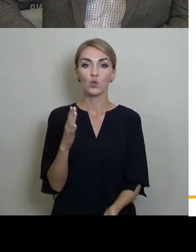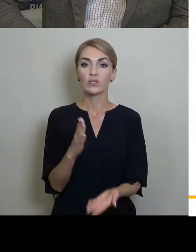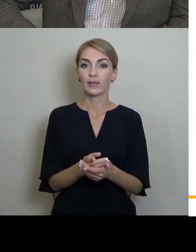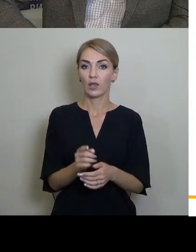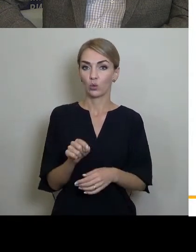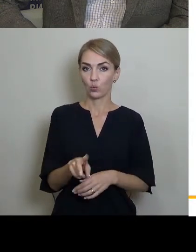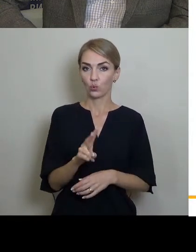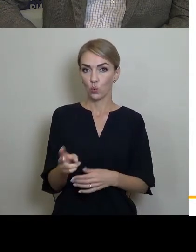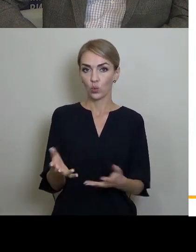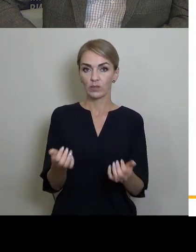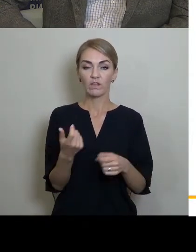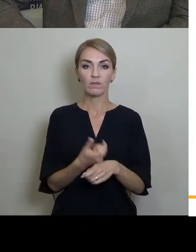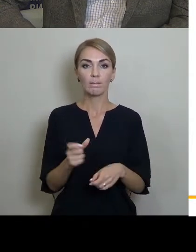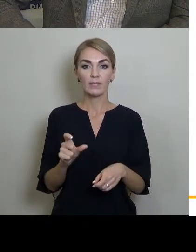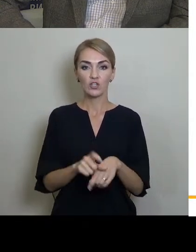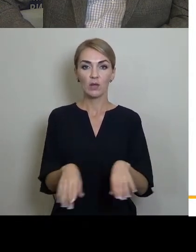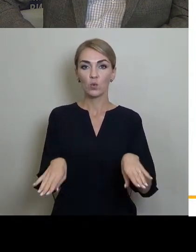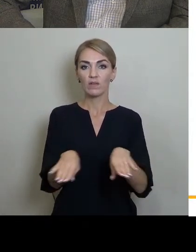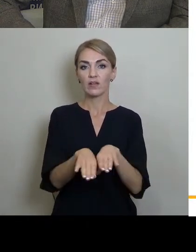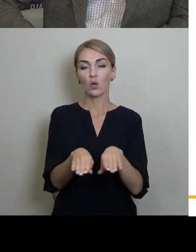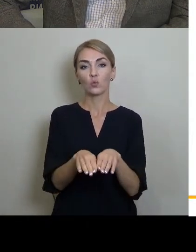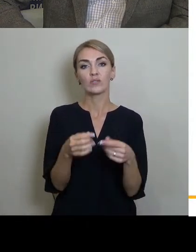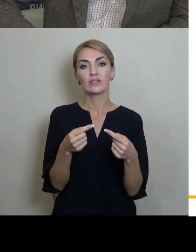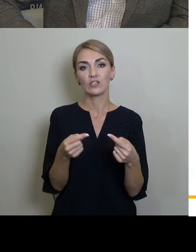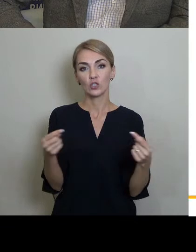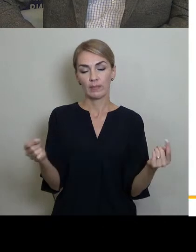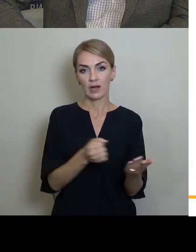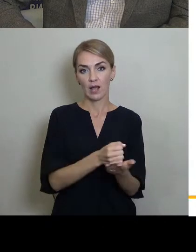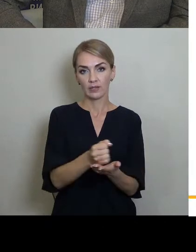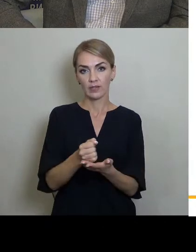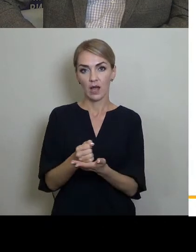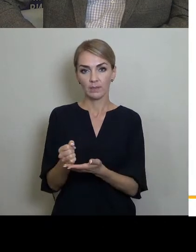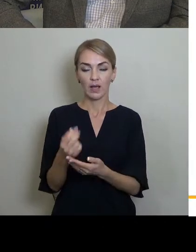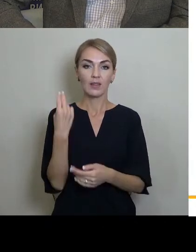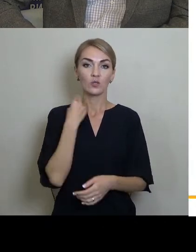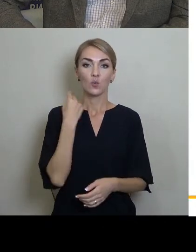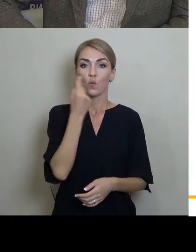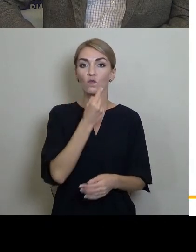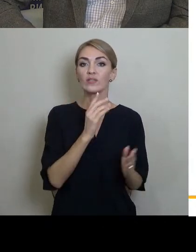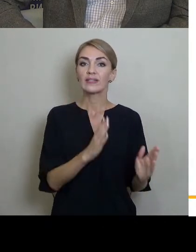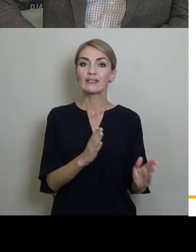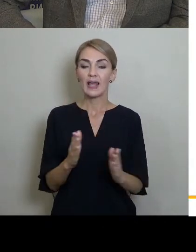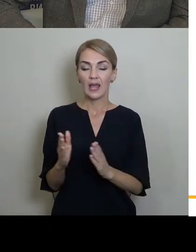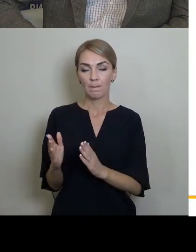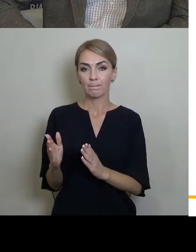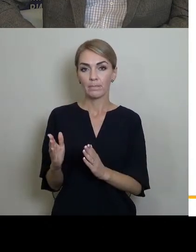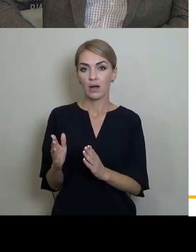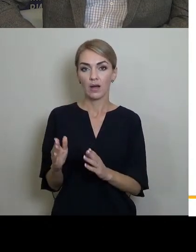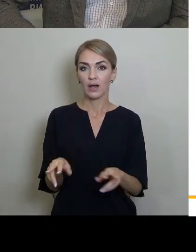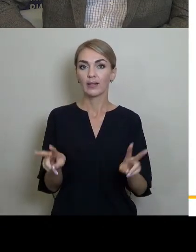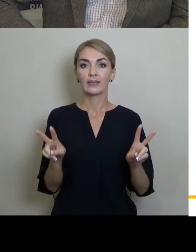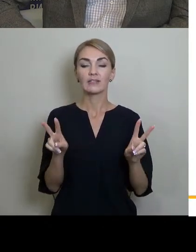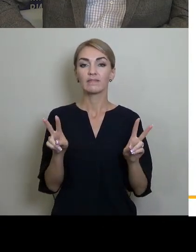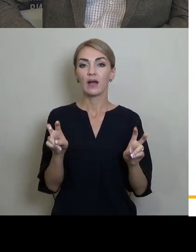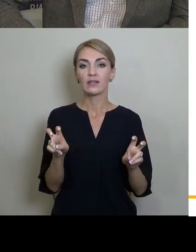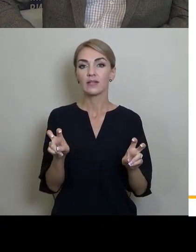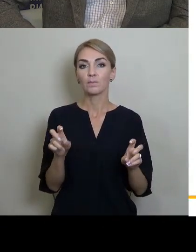that the winner is the one who got more votes in comparison with the other candidates.